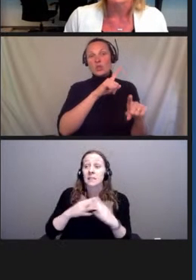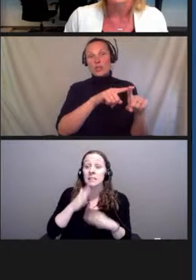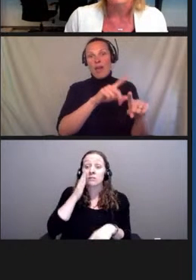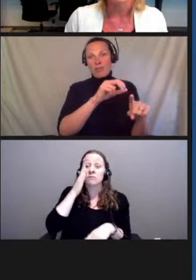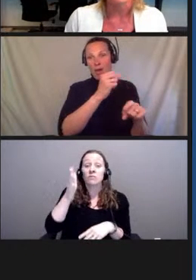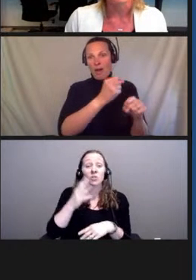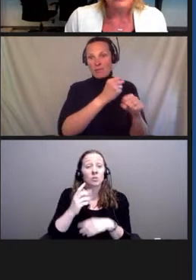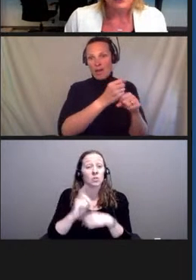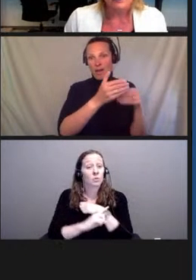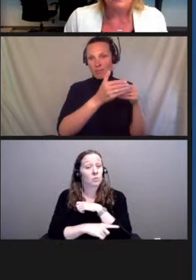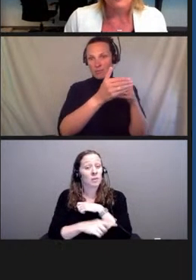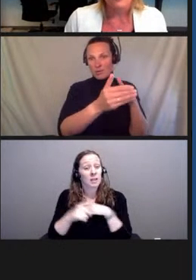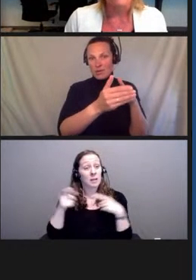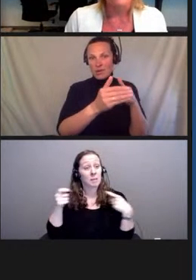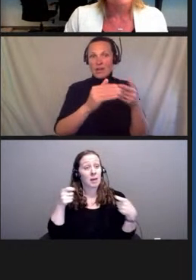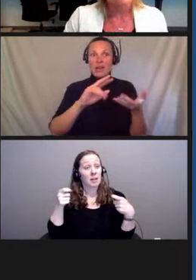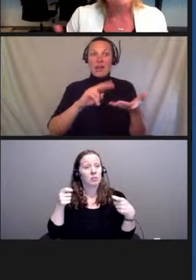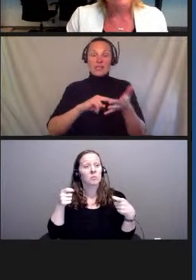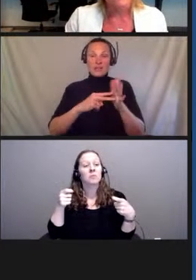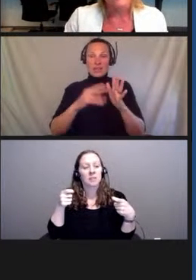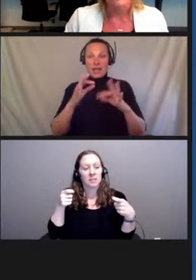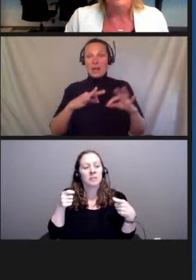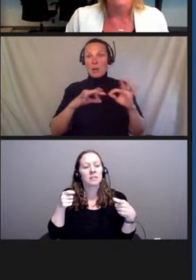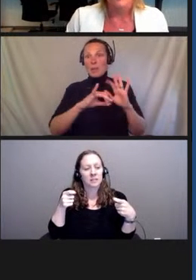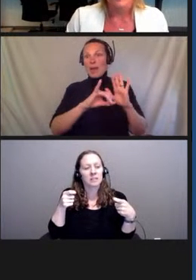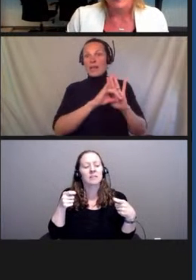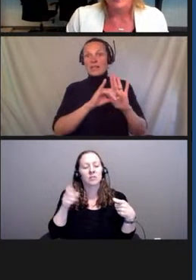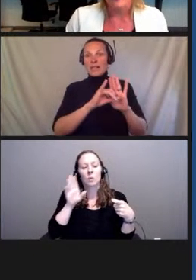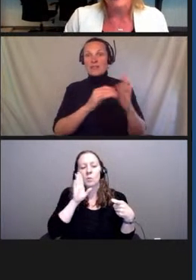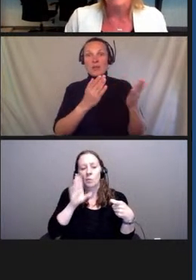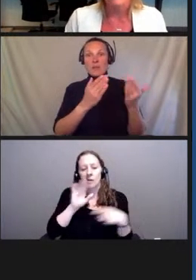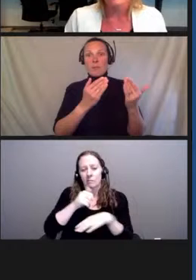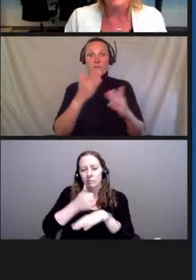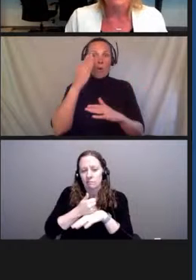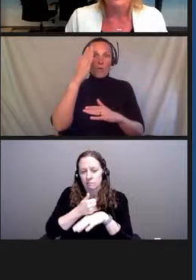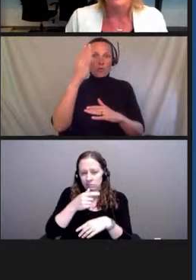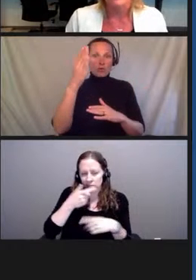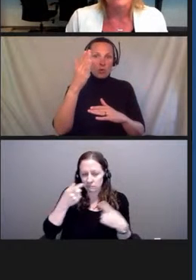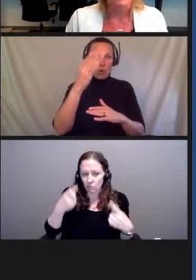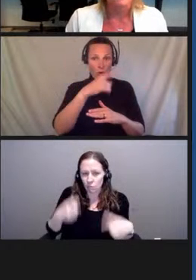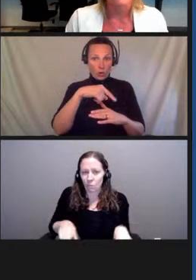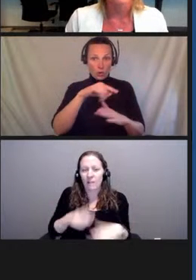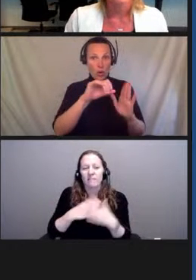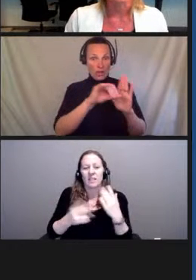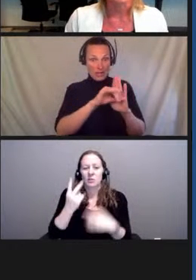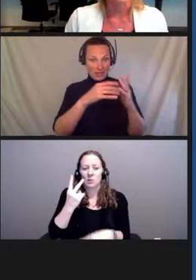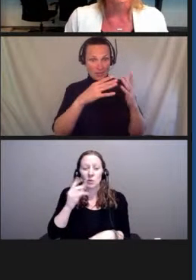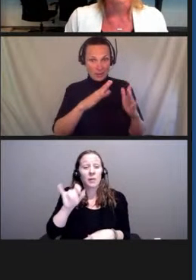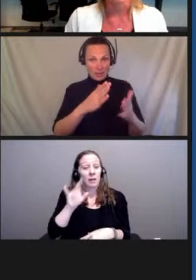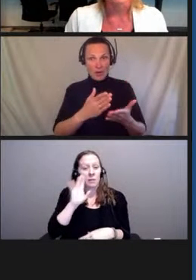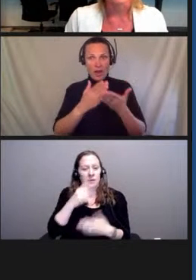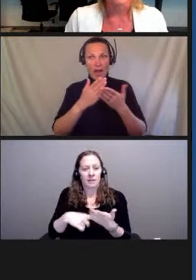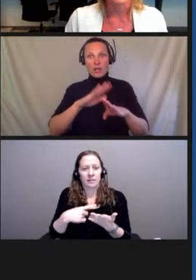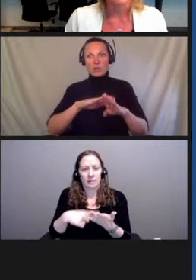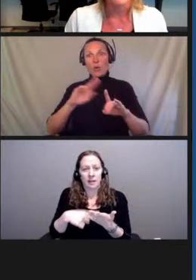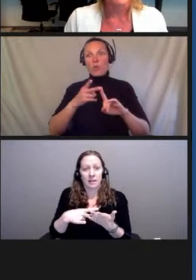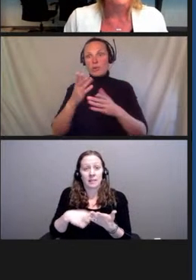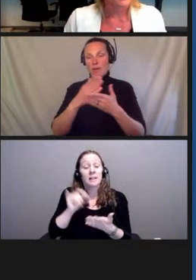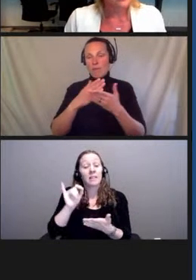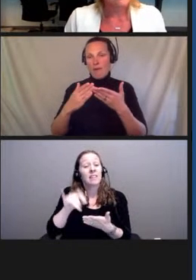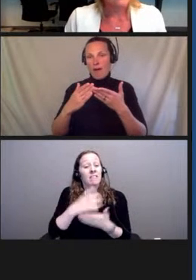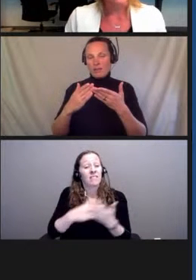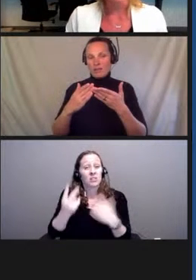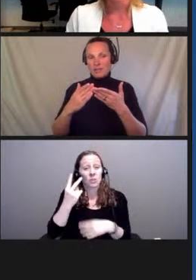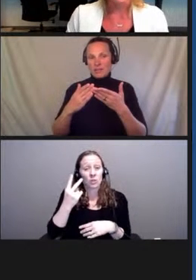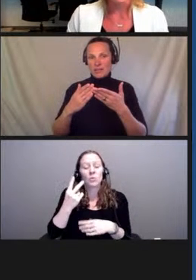will serve as that foundation for the next stage of phase 2, which we'll touch on later in today's presentation, which involved the identification of